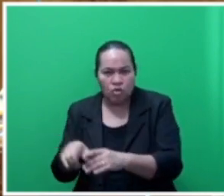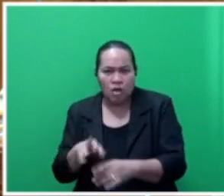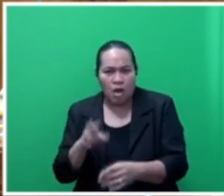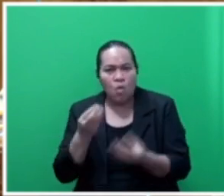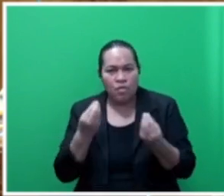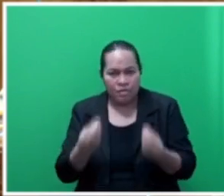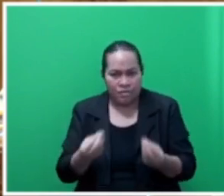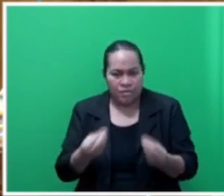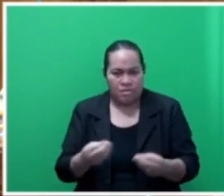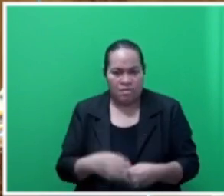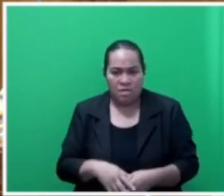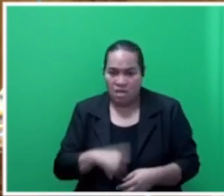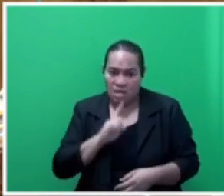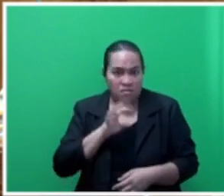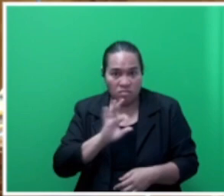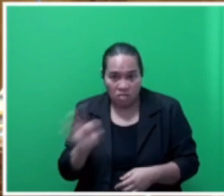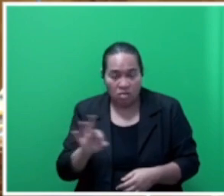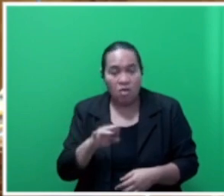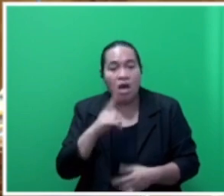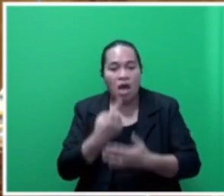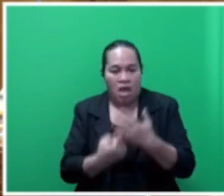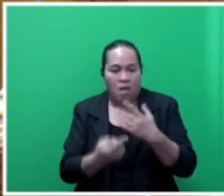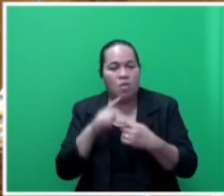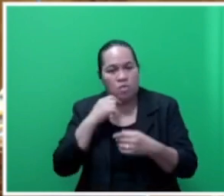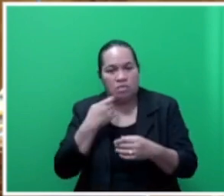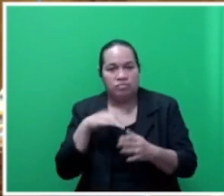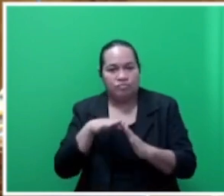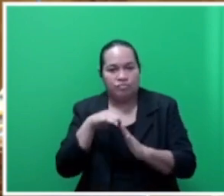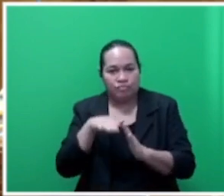continue to be driven by consumption.